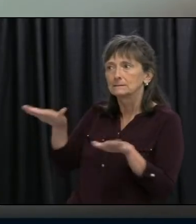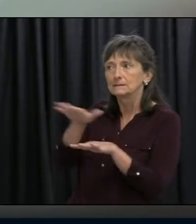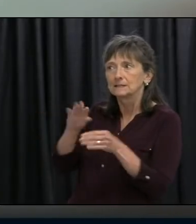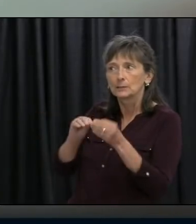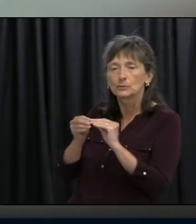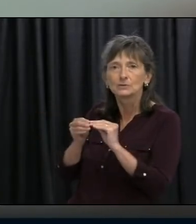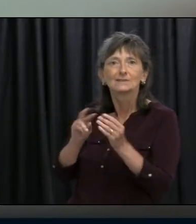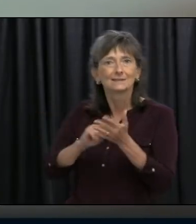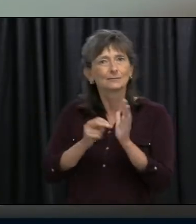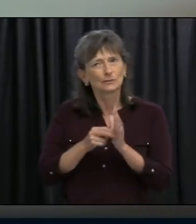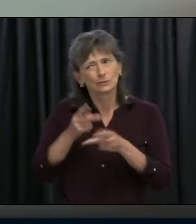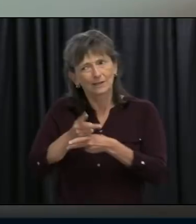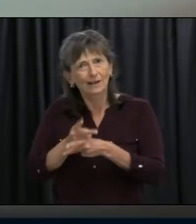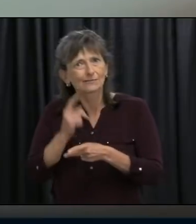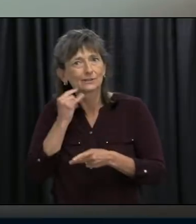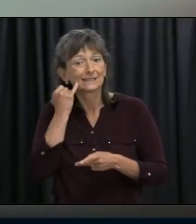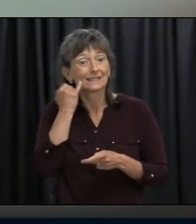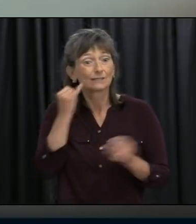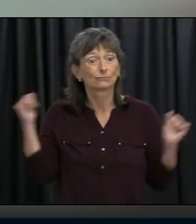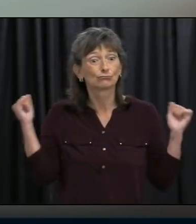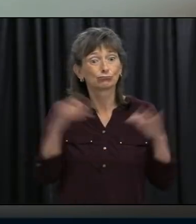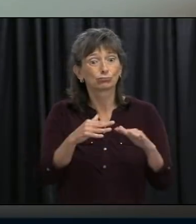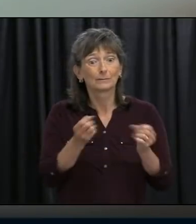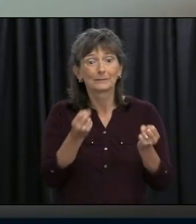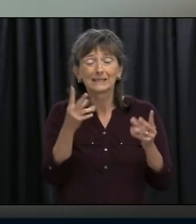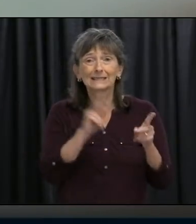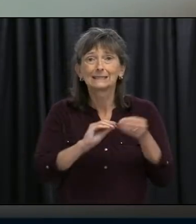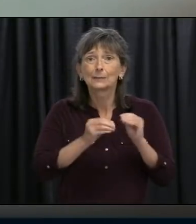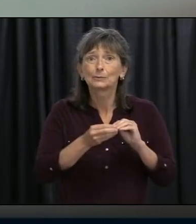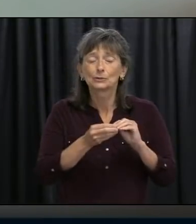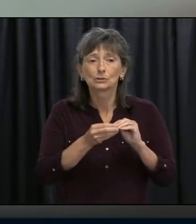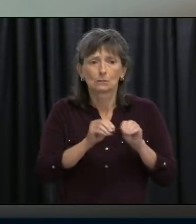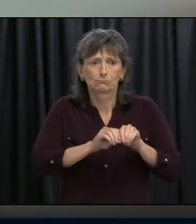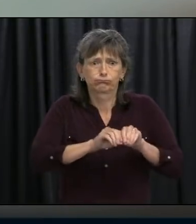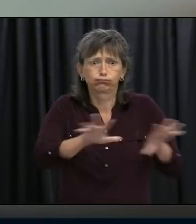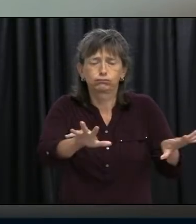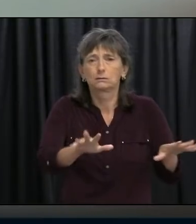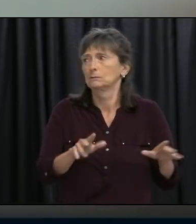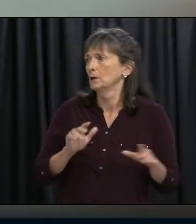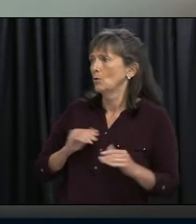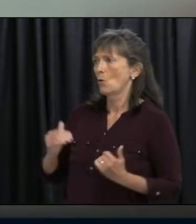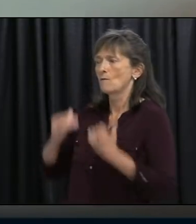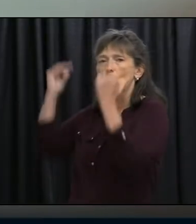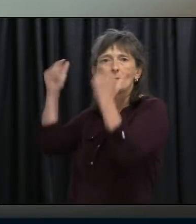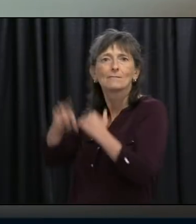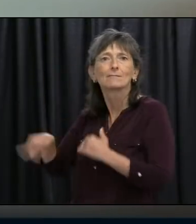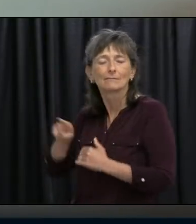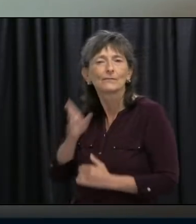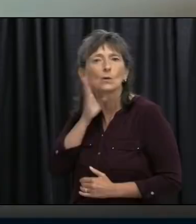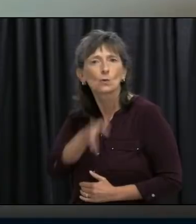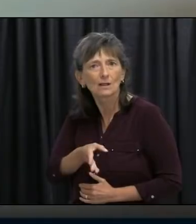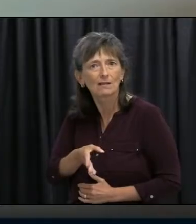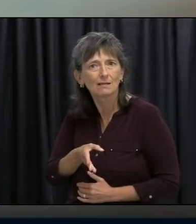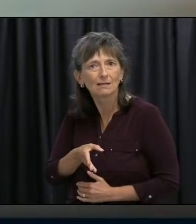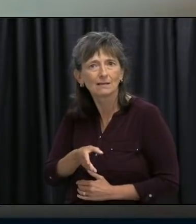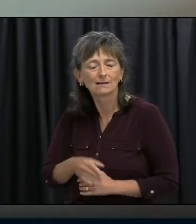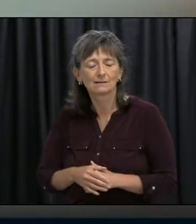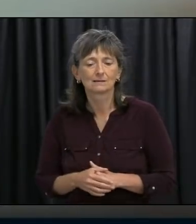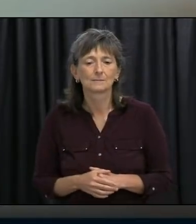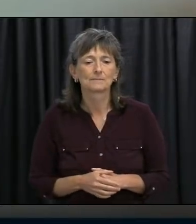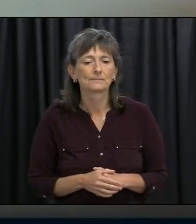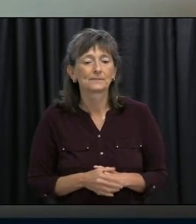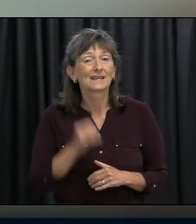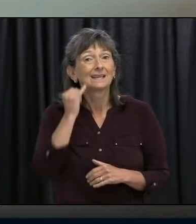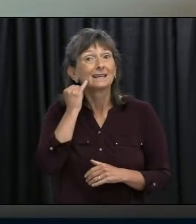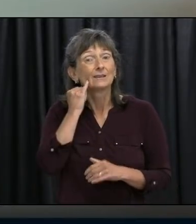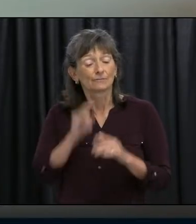size. We know that rapid contact tracing and quarantine is of paramount importance in controlling an outbreak. If